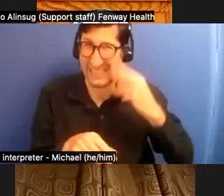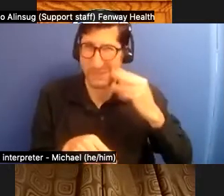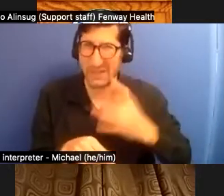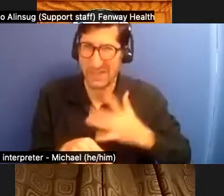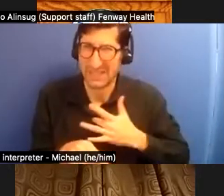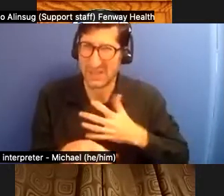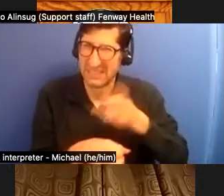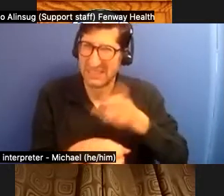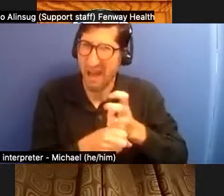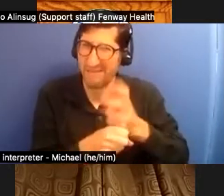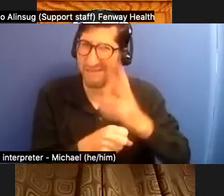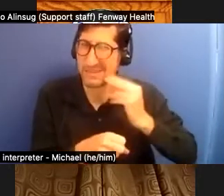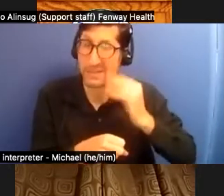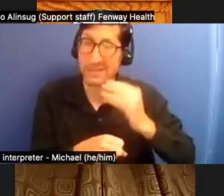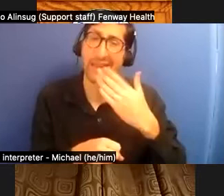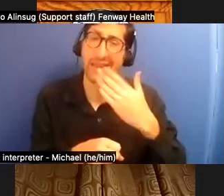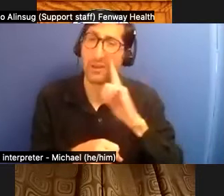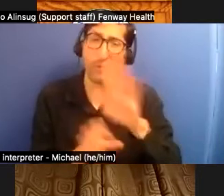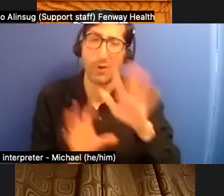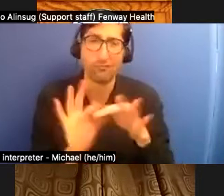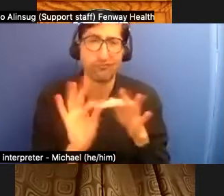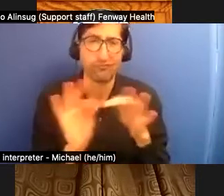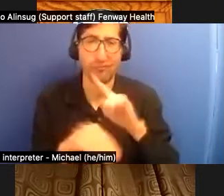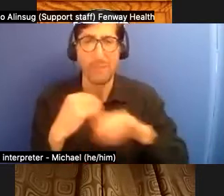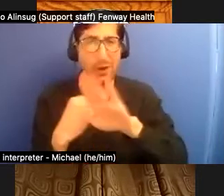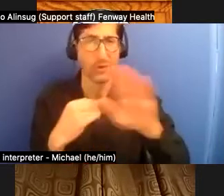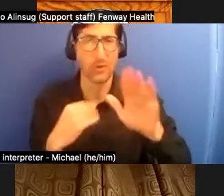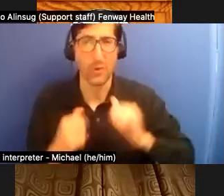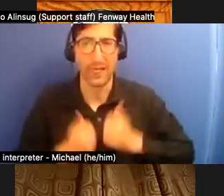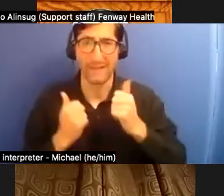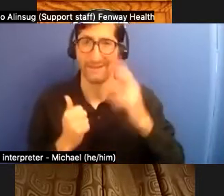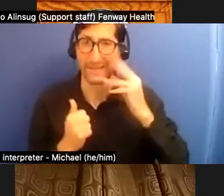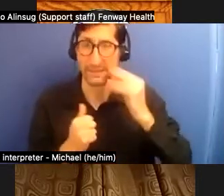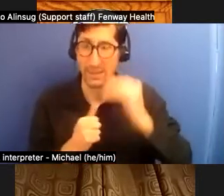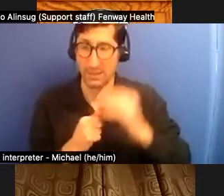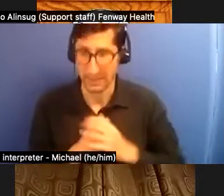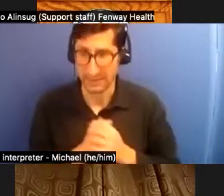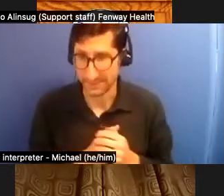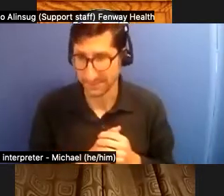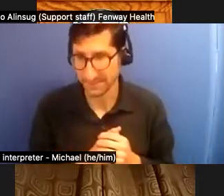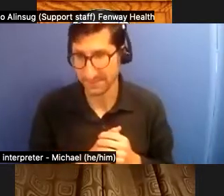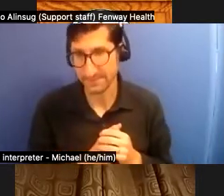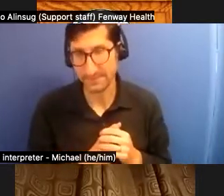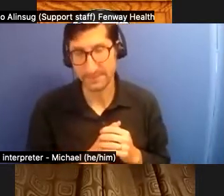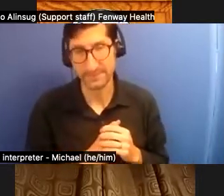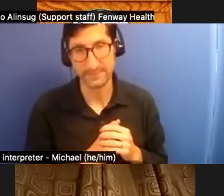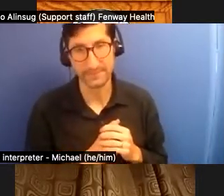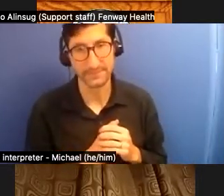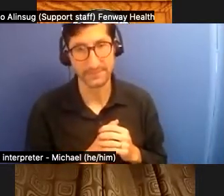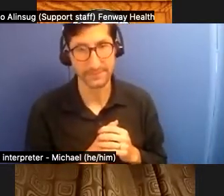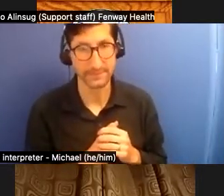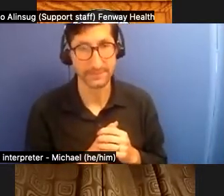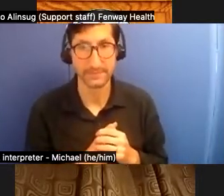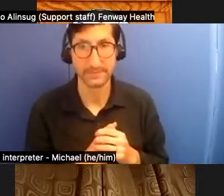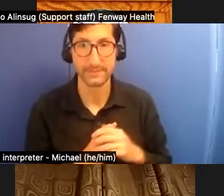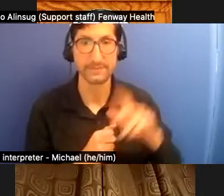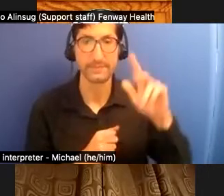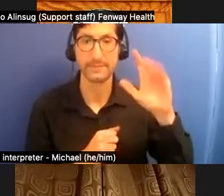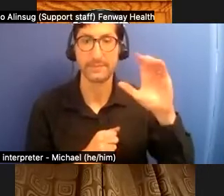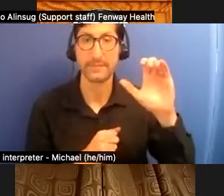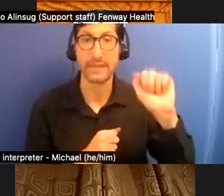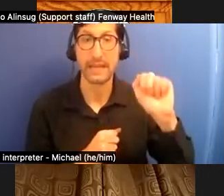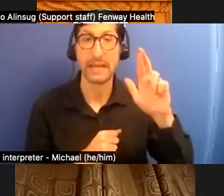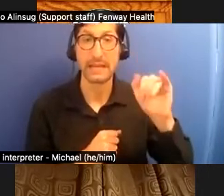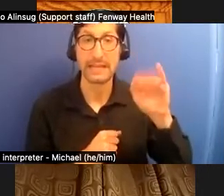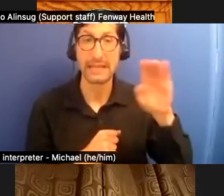sharing your lived experience and your life experience, each of you. So my colleague, Carrie Riggles, who is here on